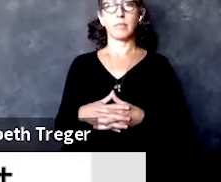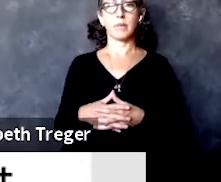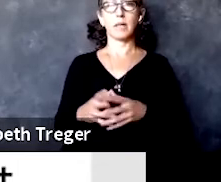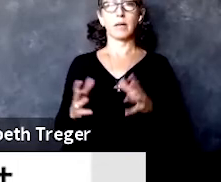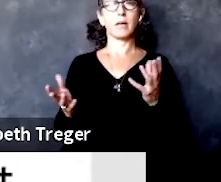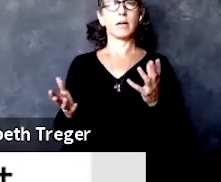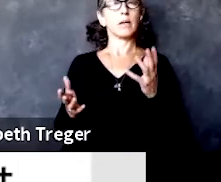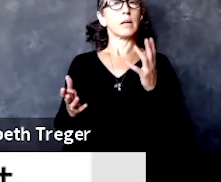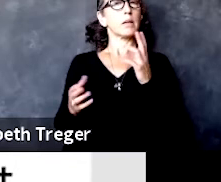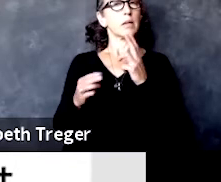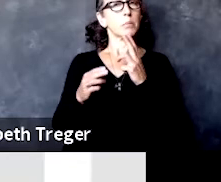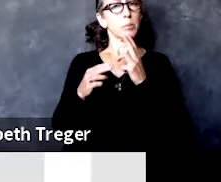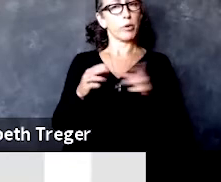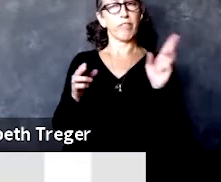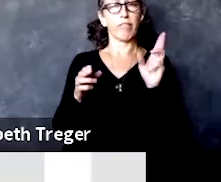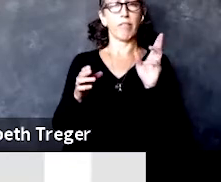in practice.